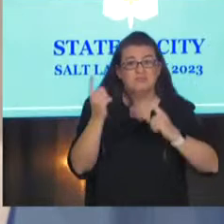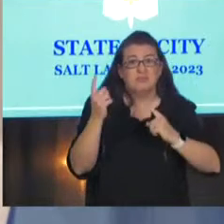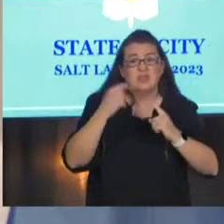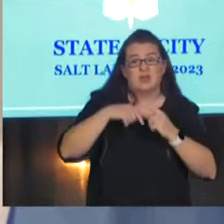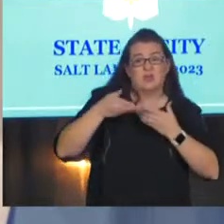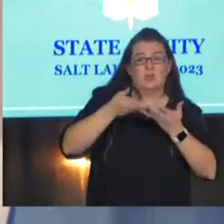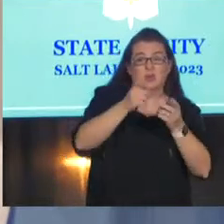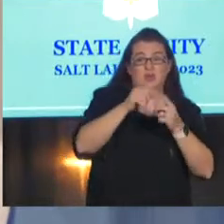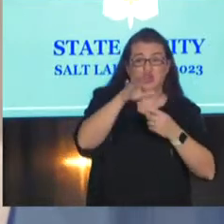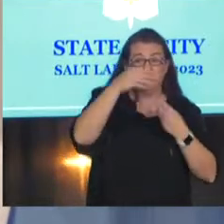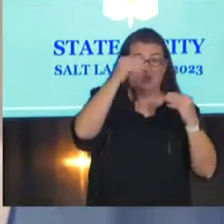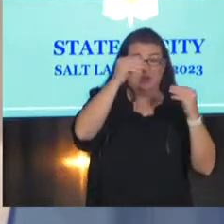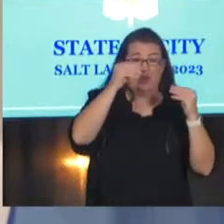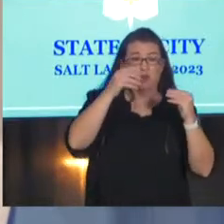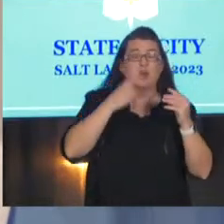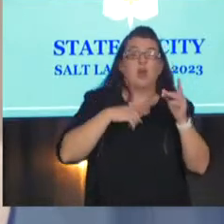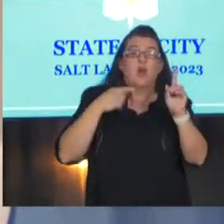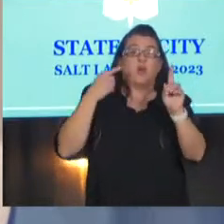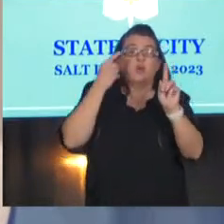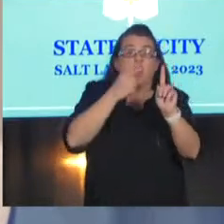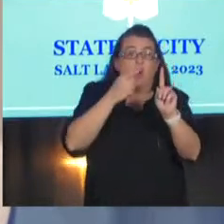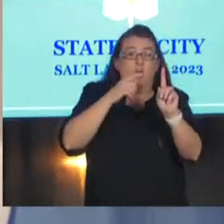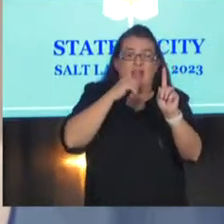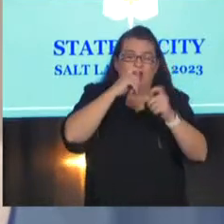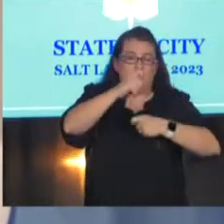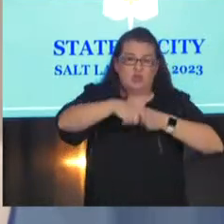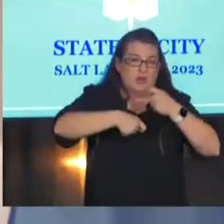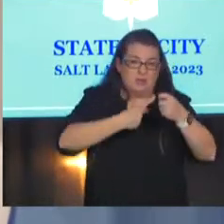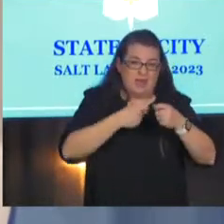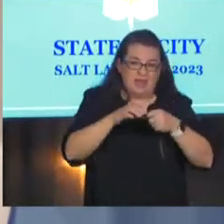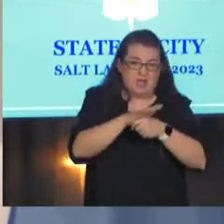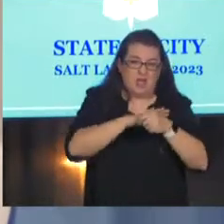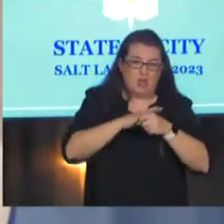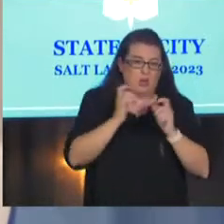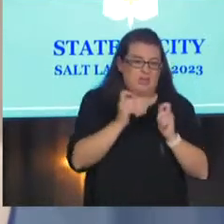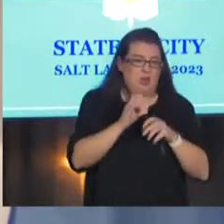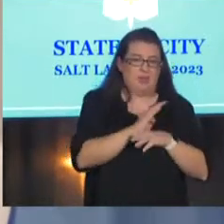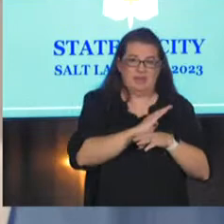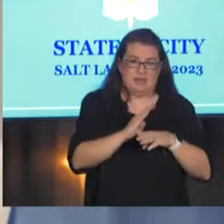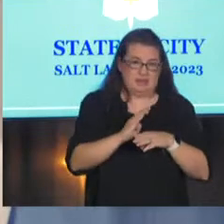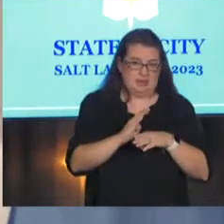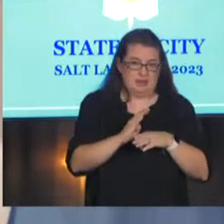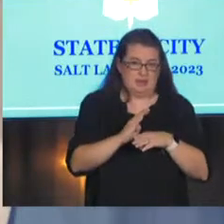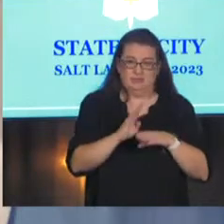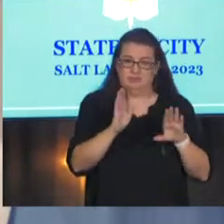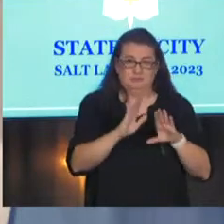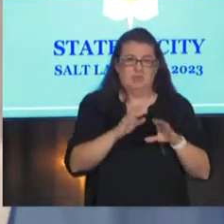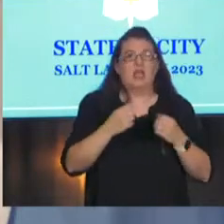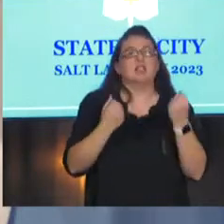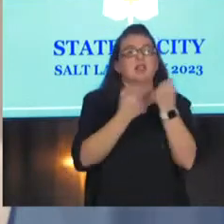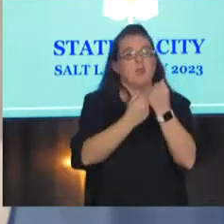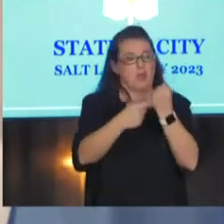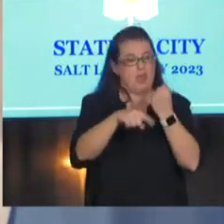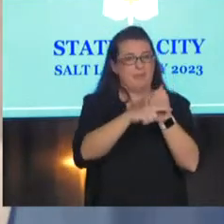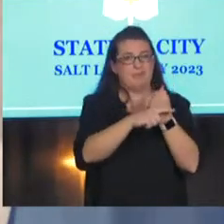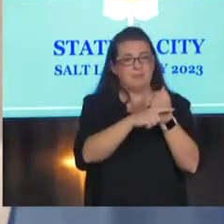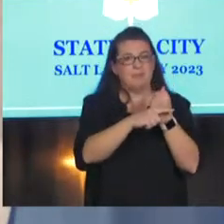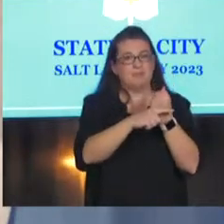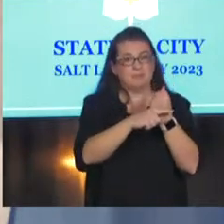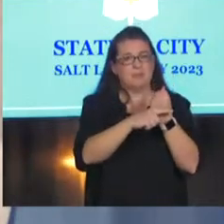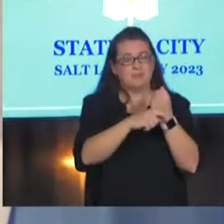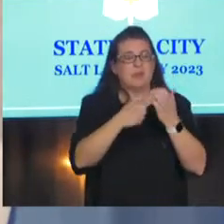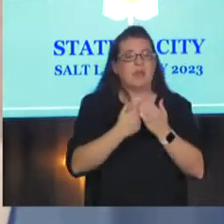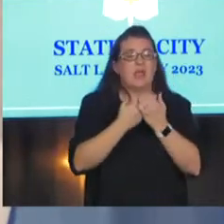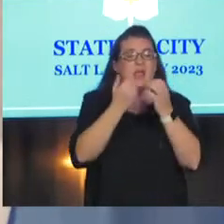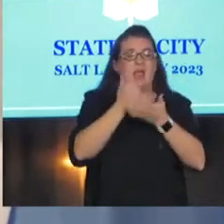those storefronts. The goal is not to replace locally owned small businesses, actually. It's to support them, to help